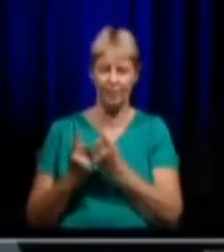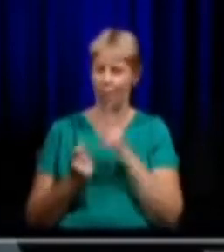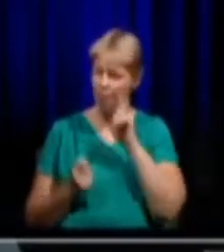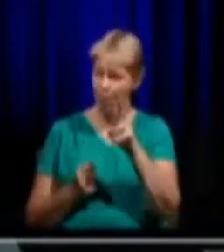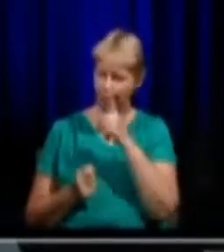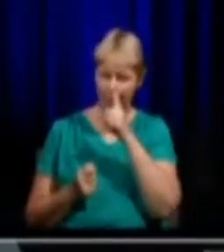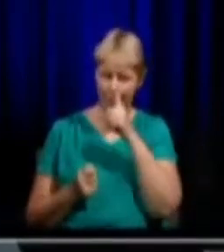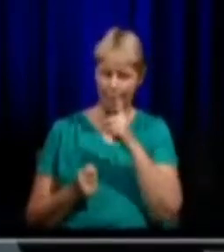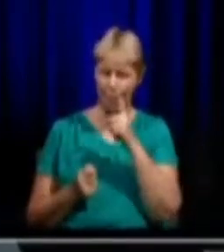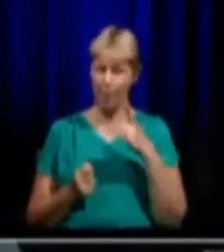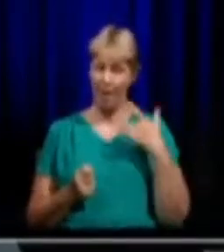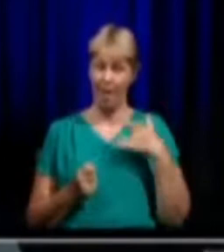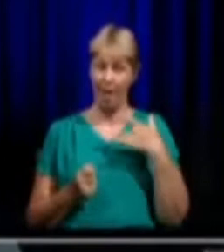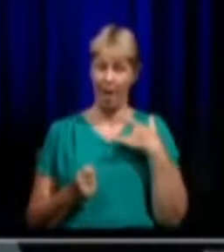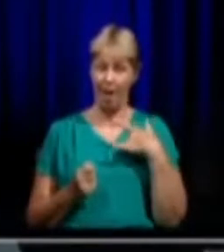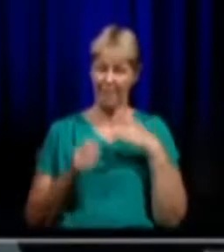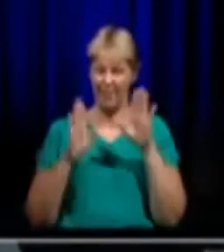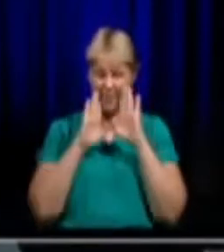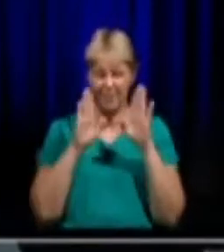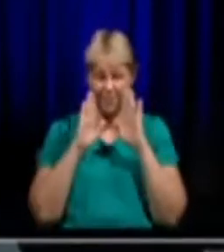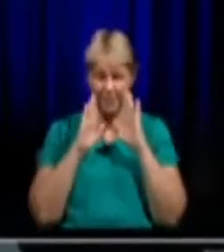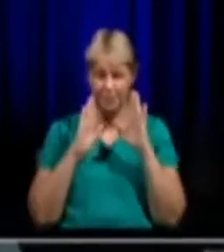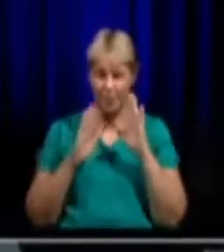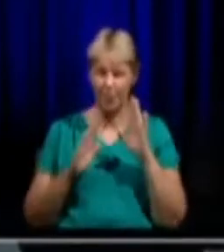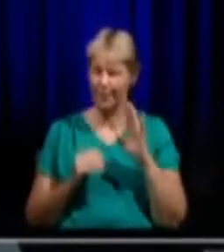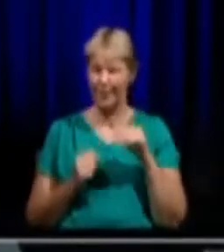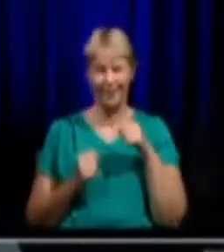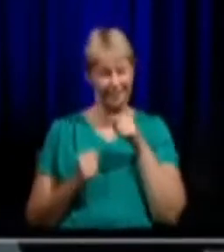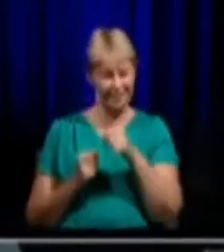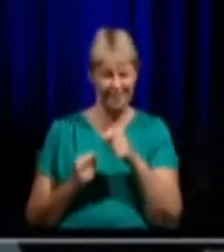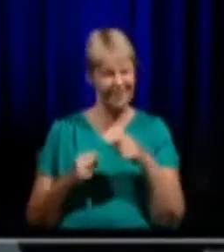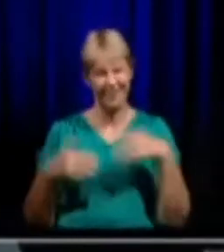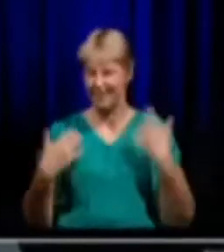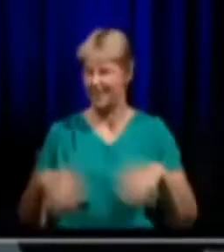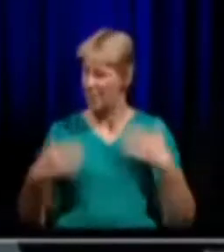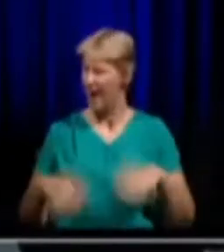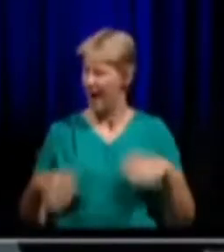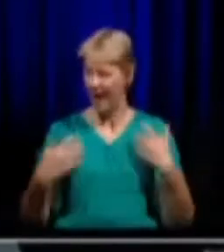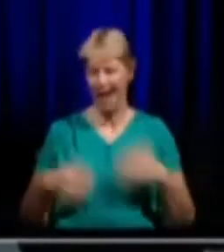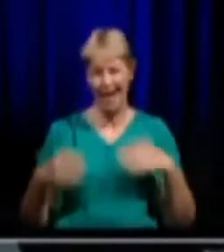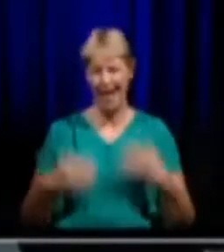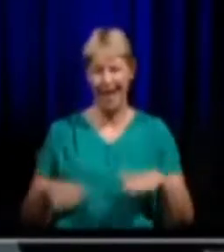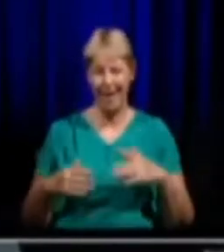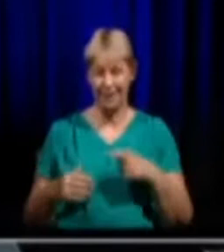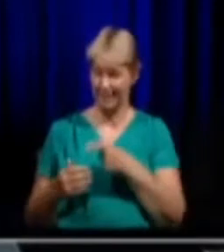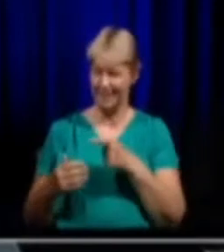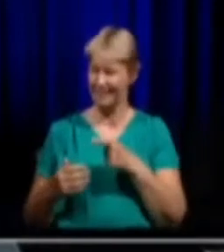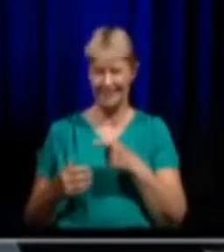lives on social media and go, wow, that's their real life. That's amazing. It's just,